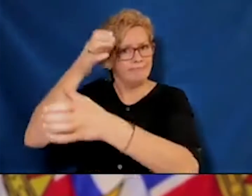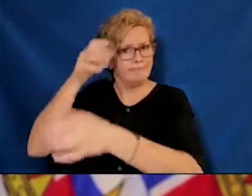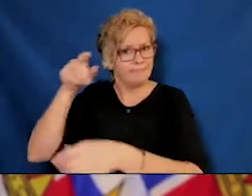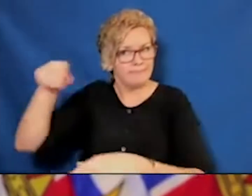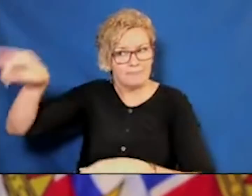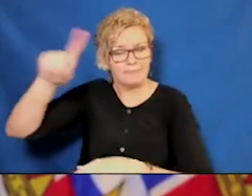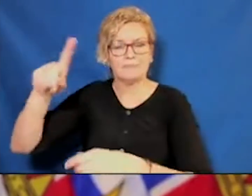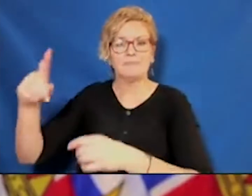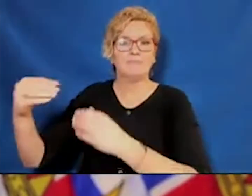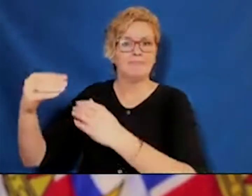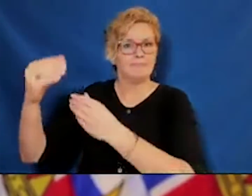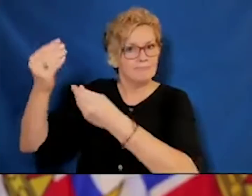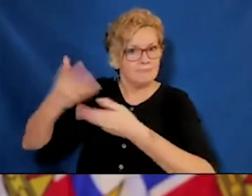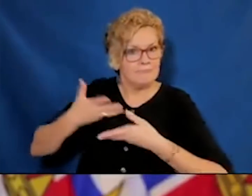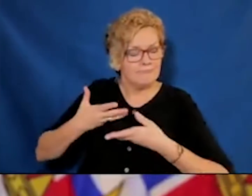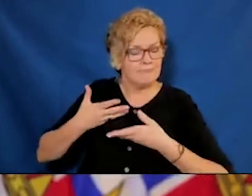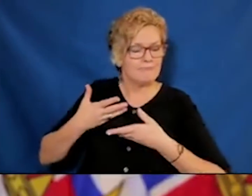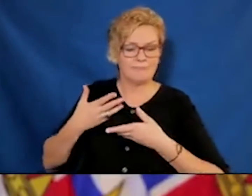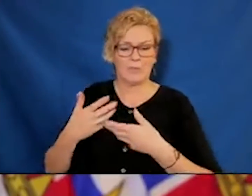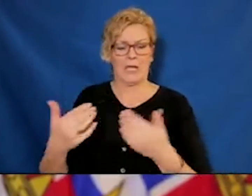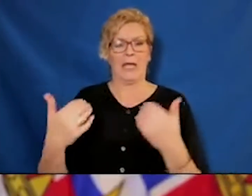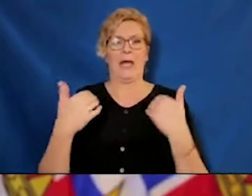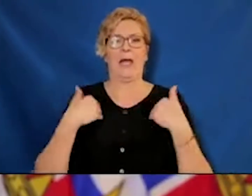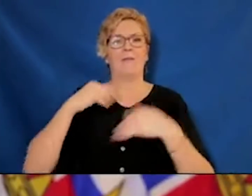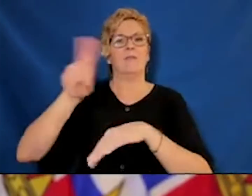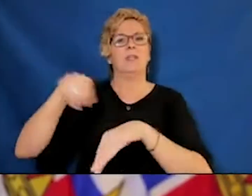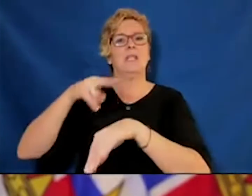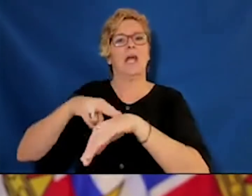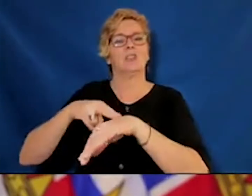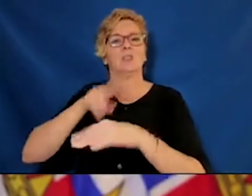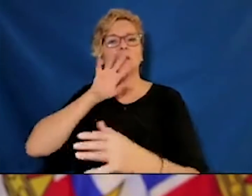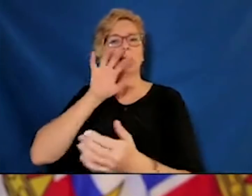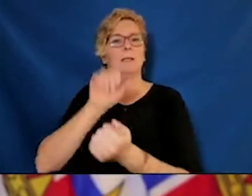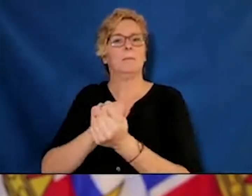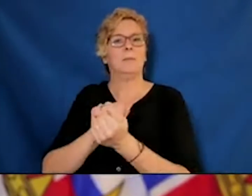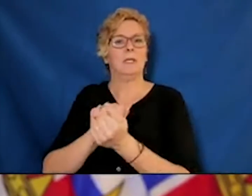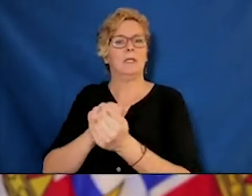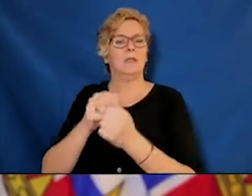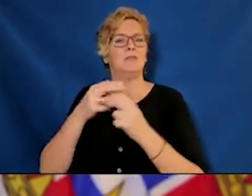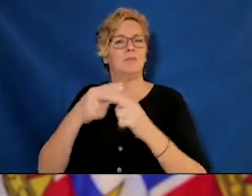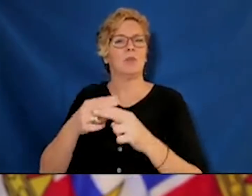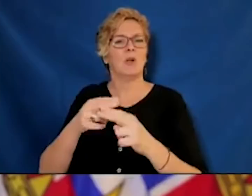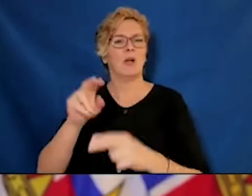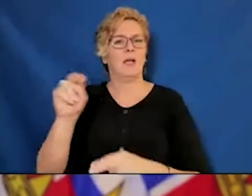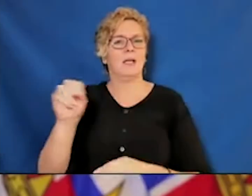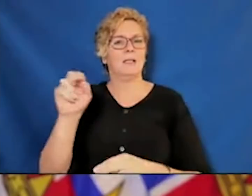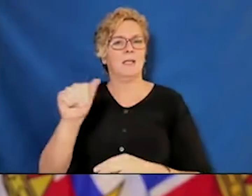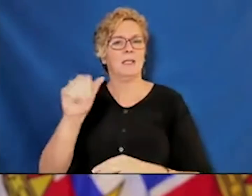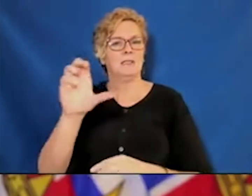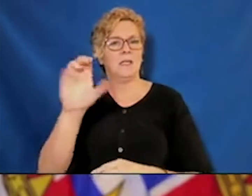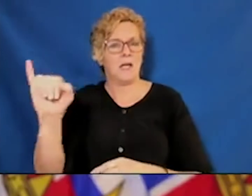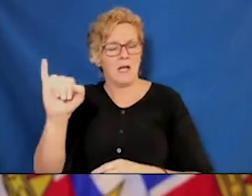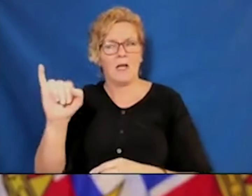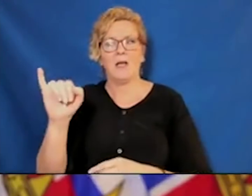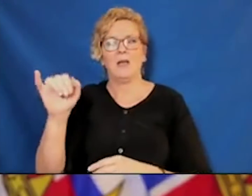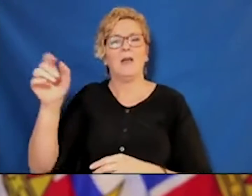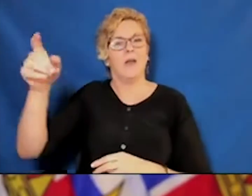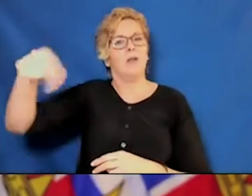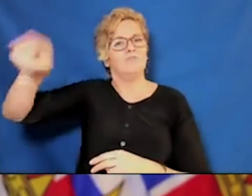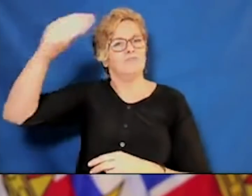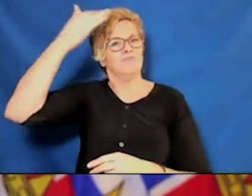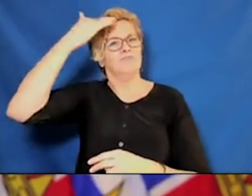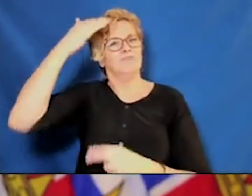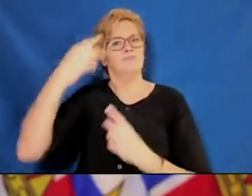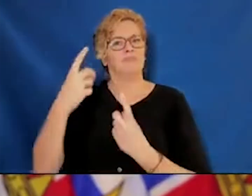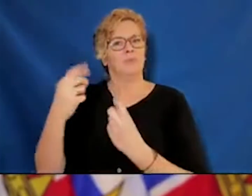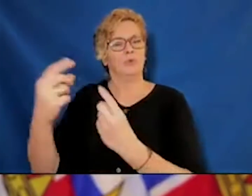our number one guidance committee to go to around everything to do with immunization programs in Canada. And they have